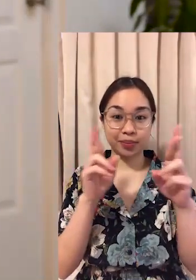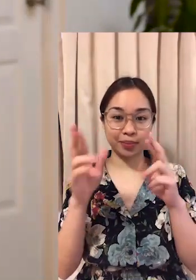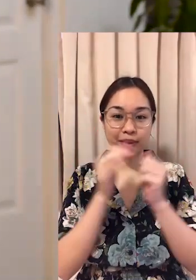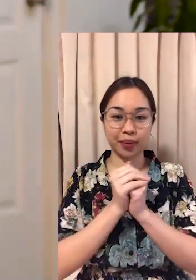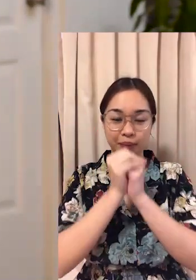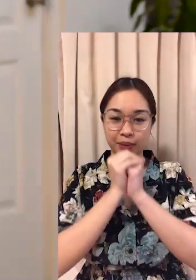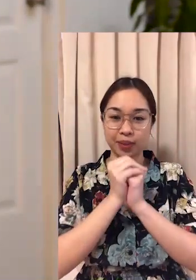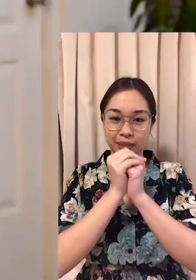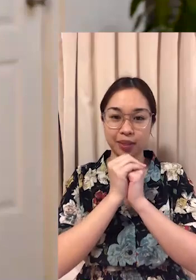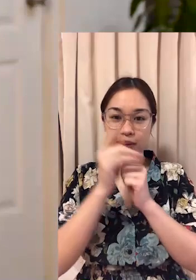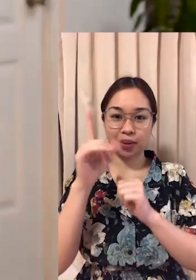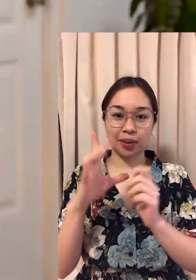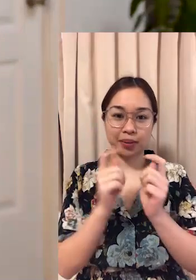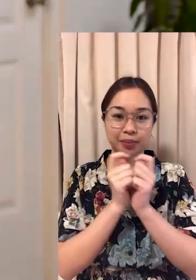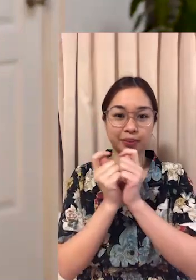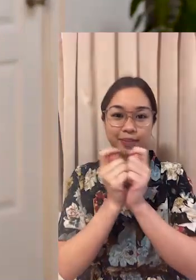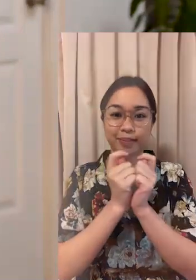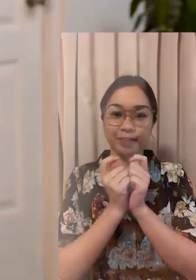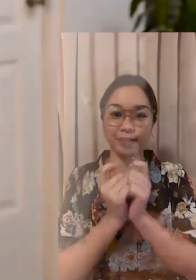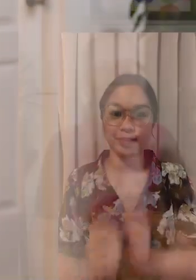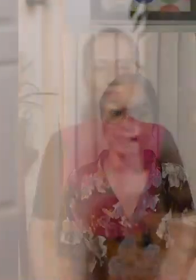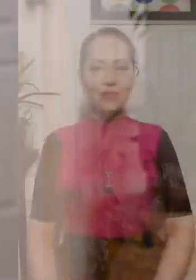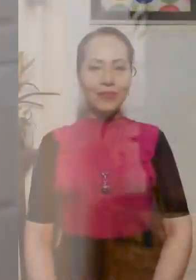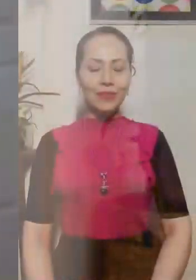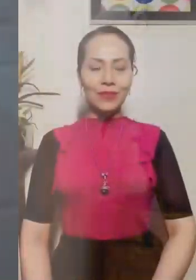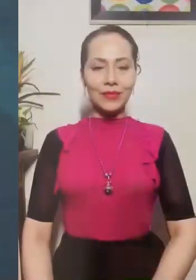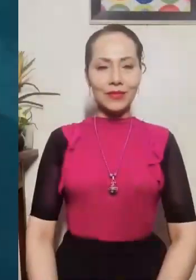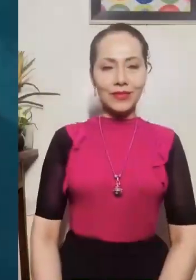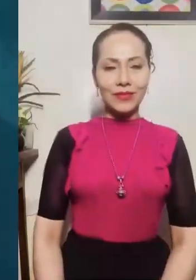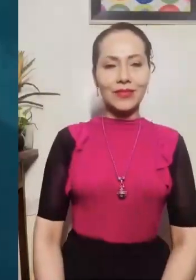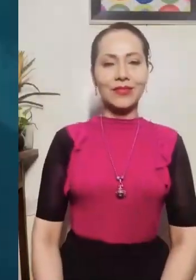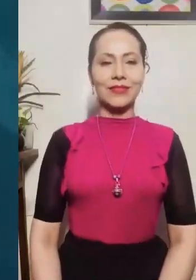to rejoice and worship God together.